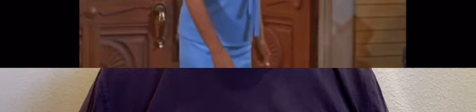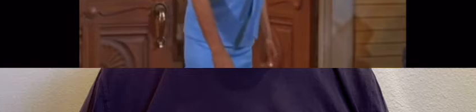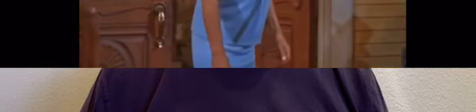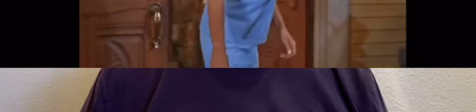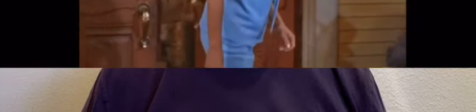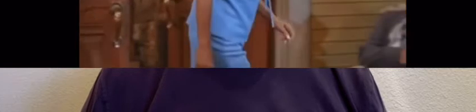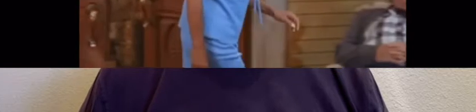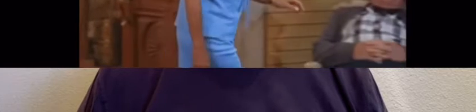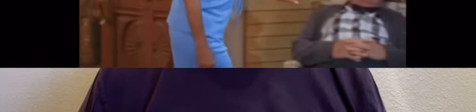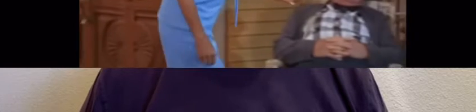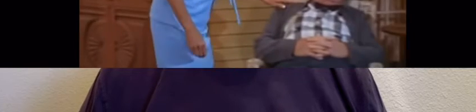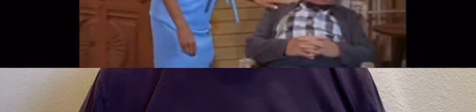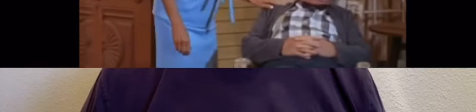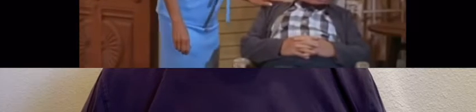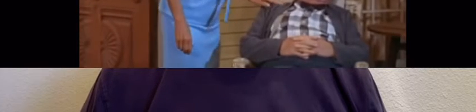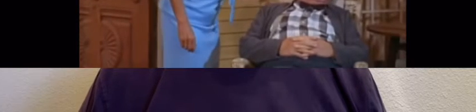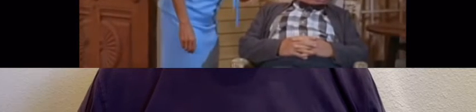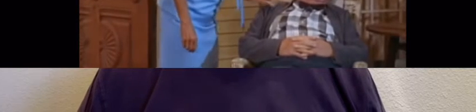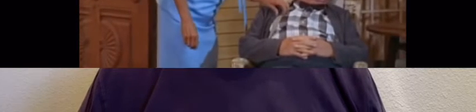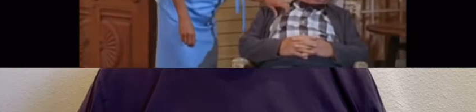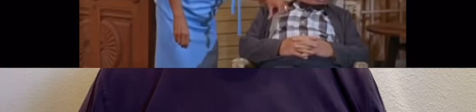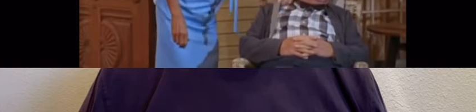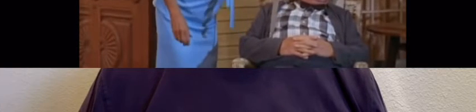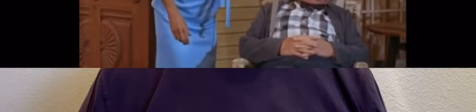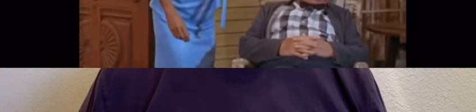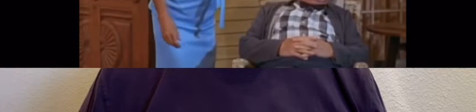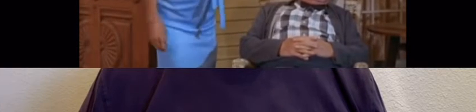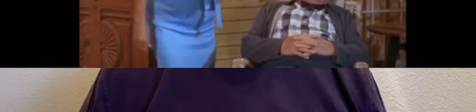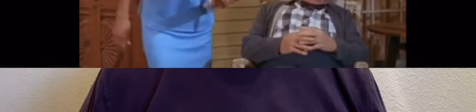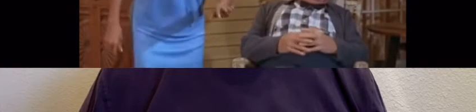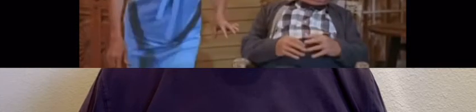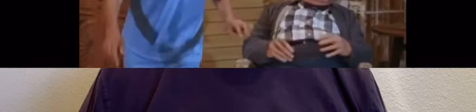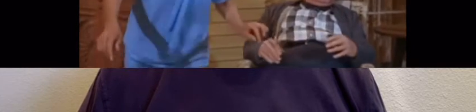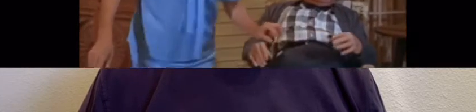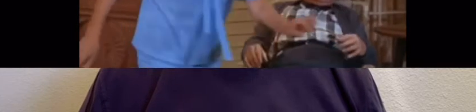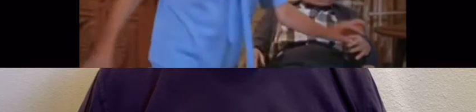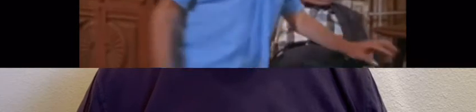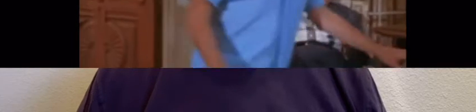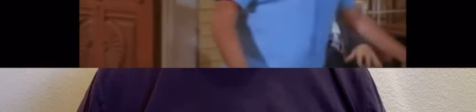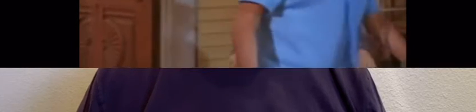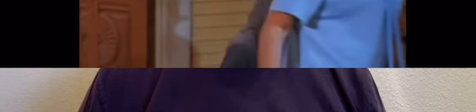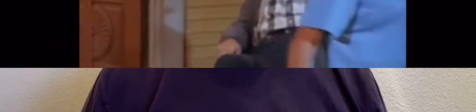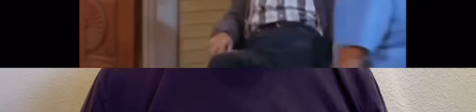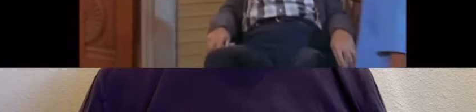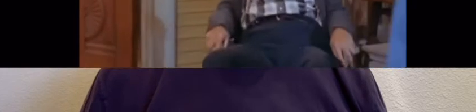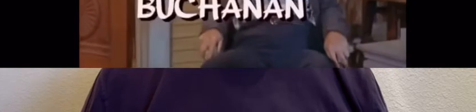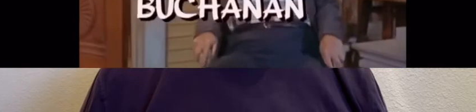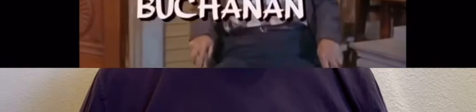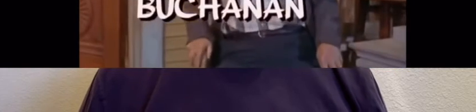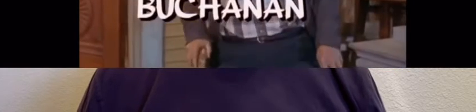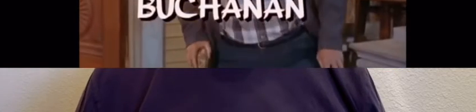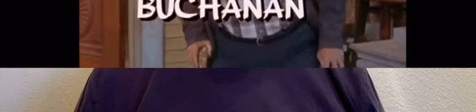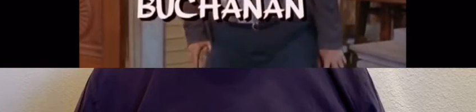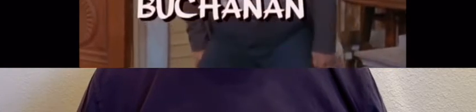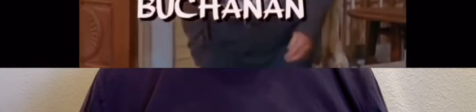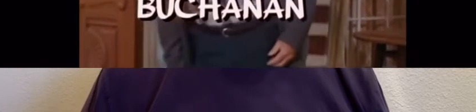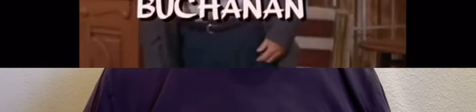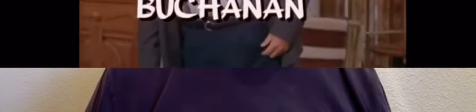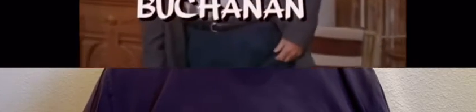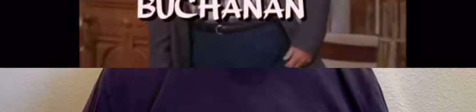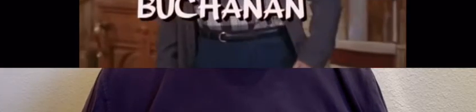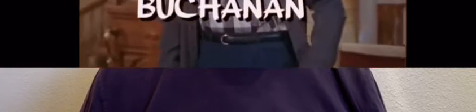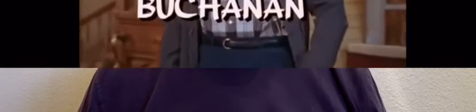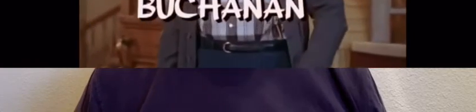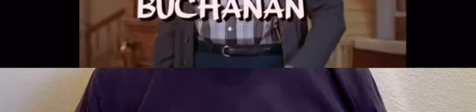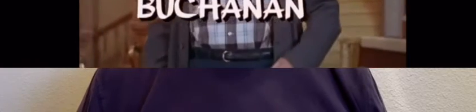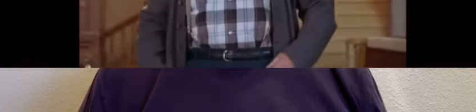Kate. Come and be her guest at the junction. Petticoat Junction. And that's Uncle Joe. He's a moving